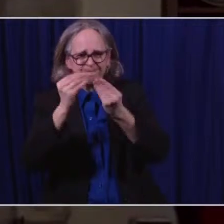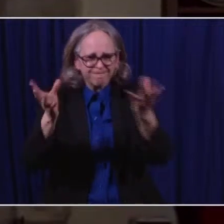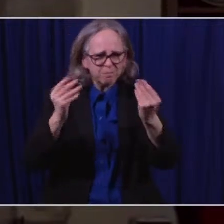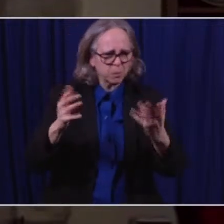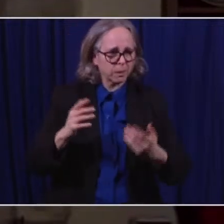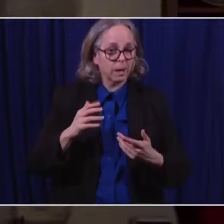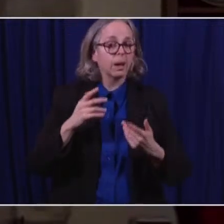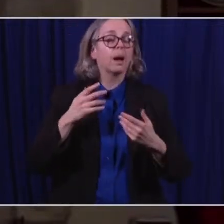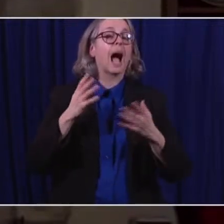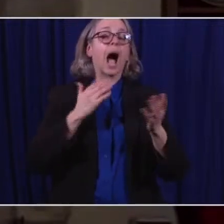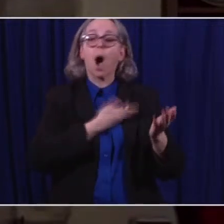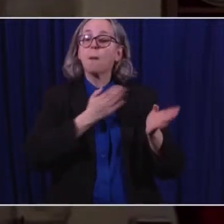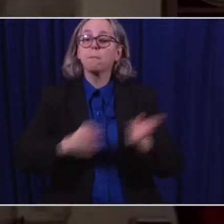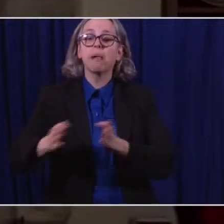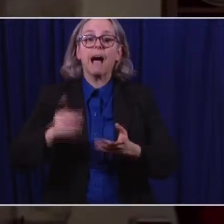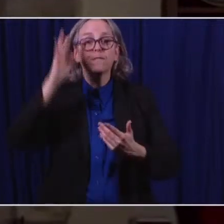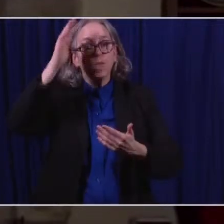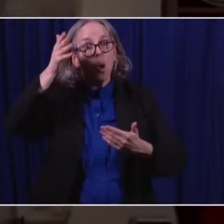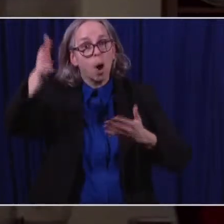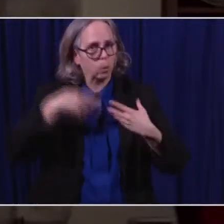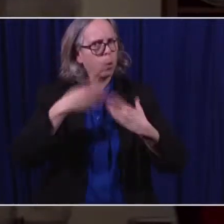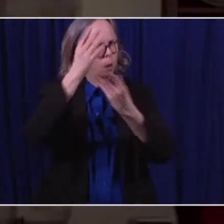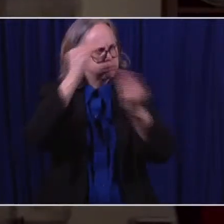starting in a couple of weeks. Lieutenant Governor.